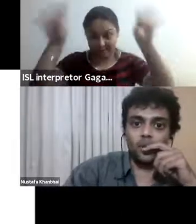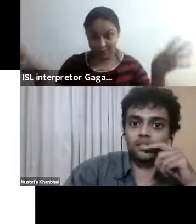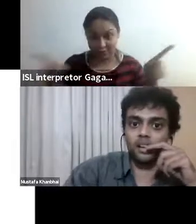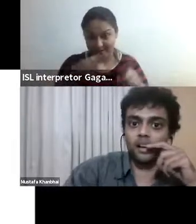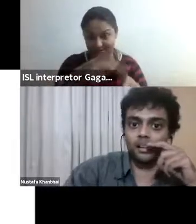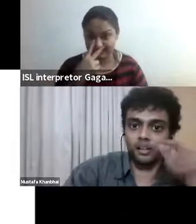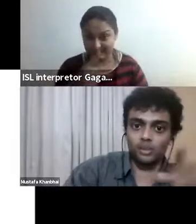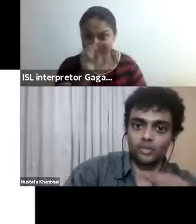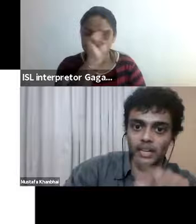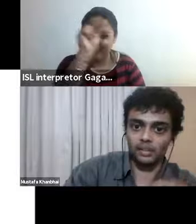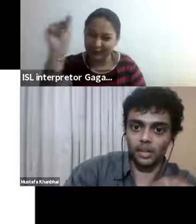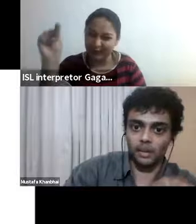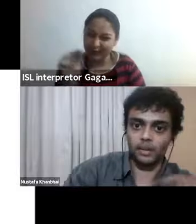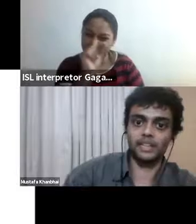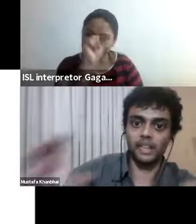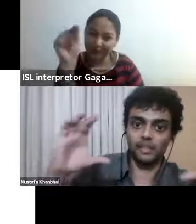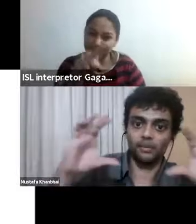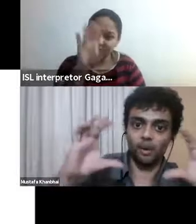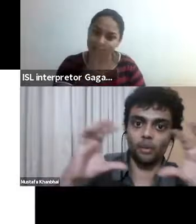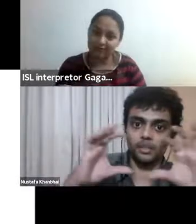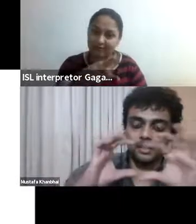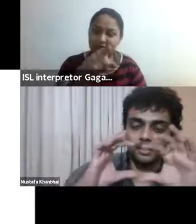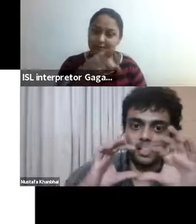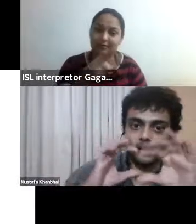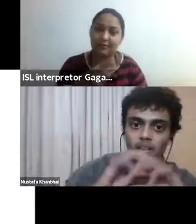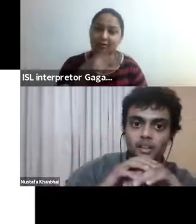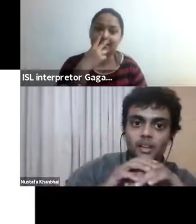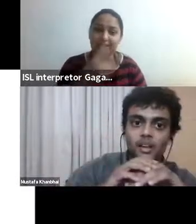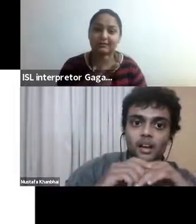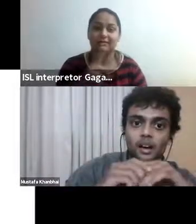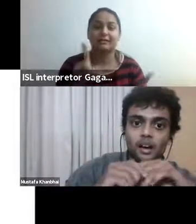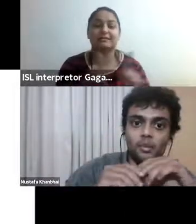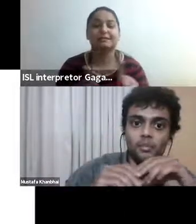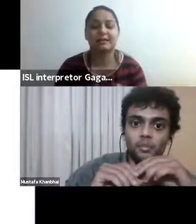that the dots are really sort of taking shape, like they're forming this concentric